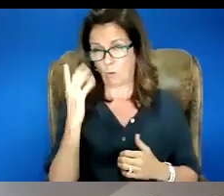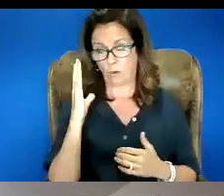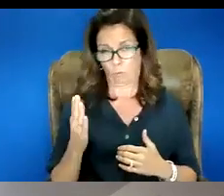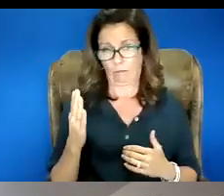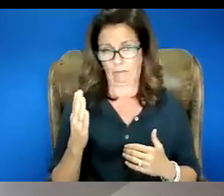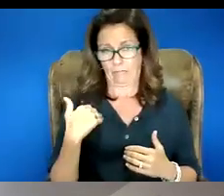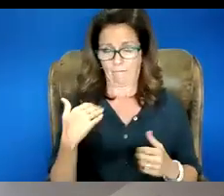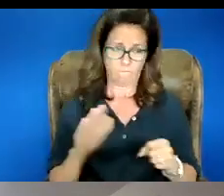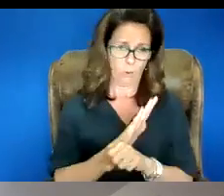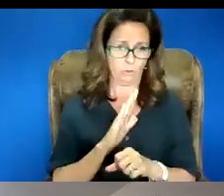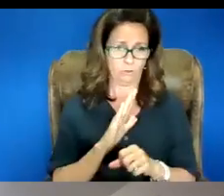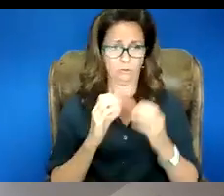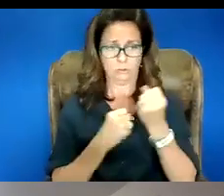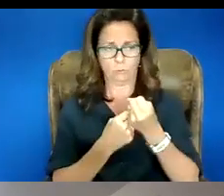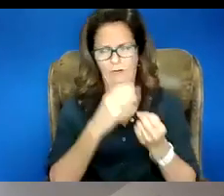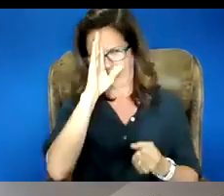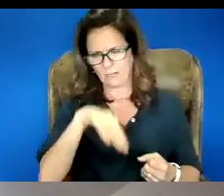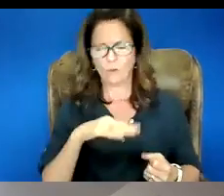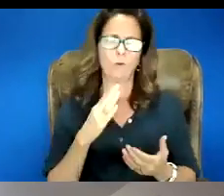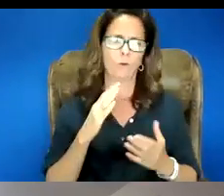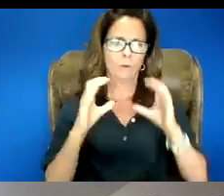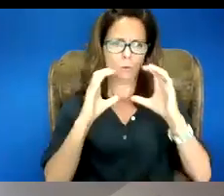but we'll get there.